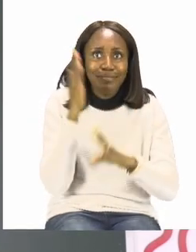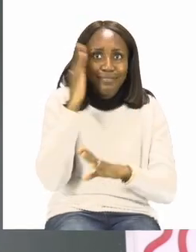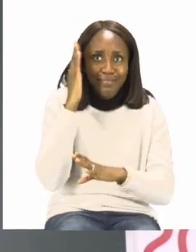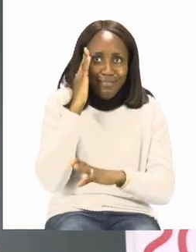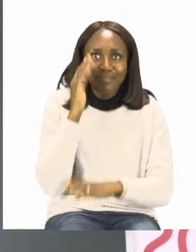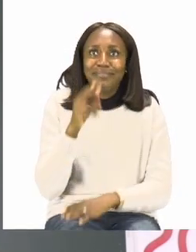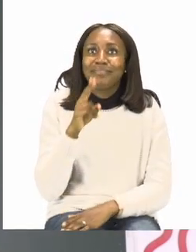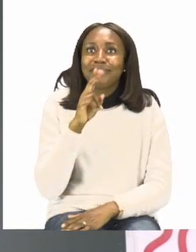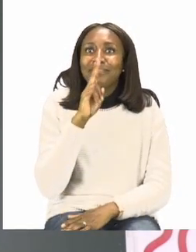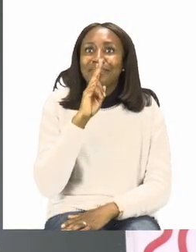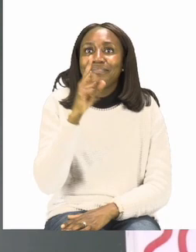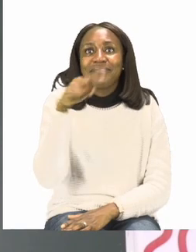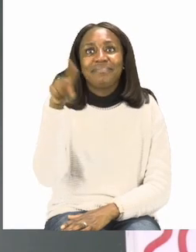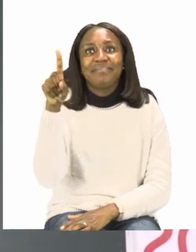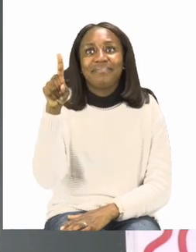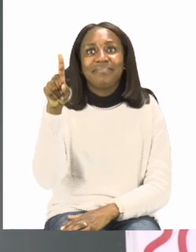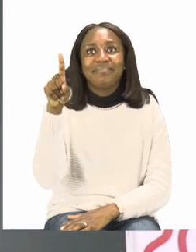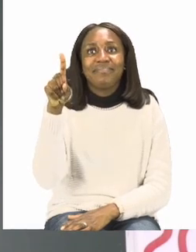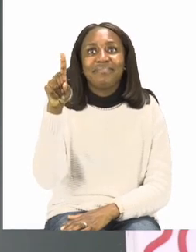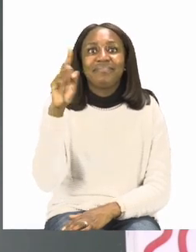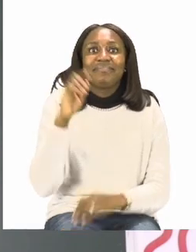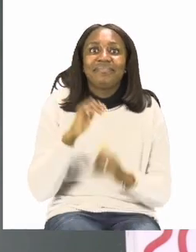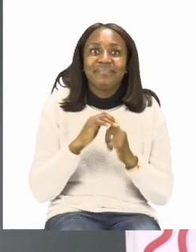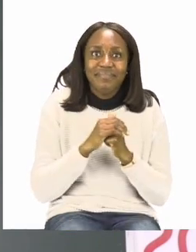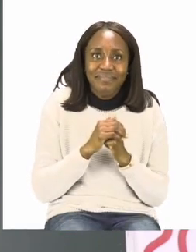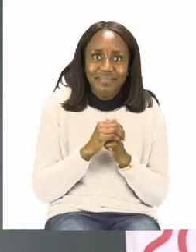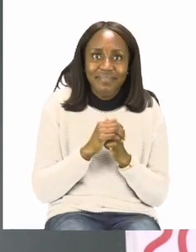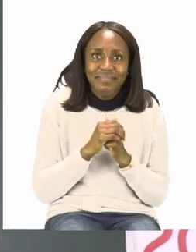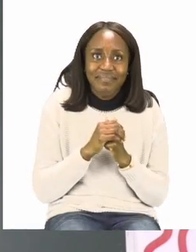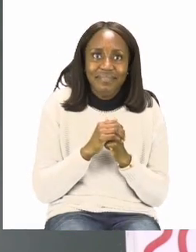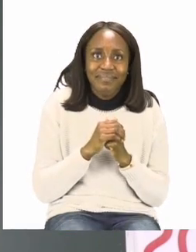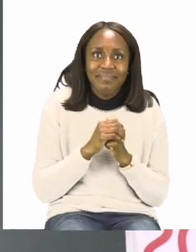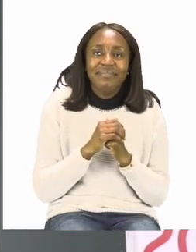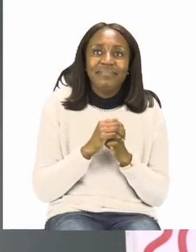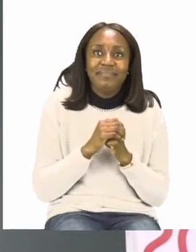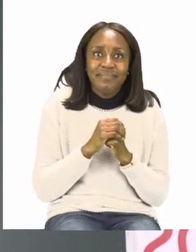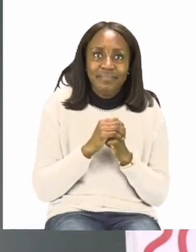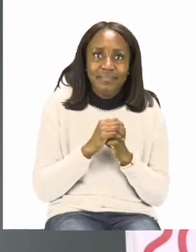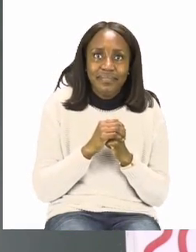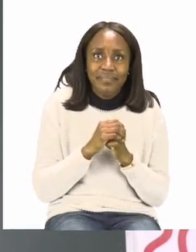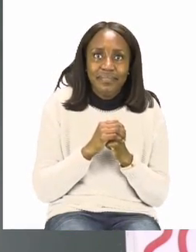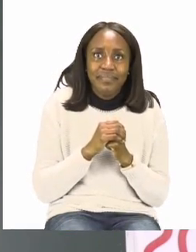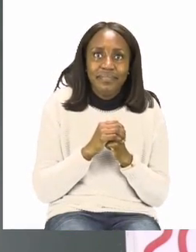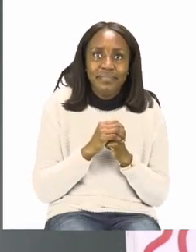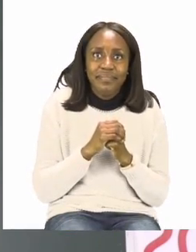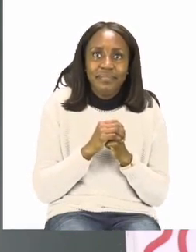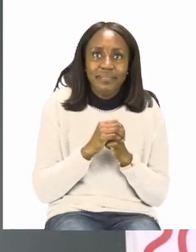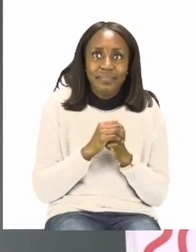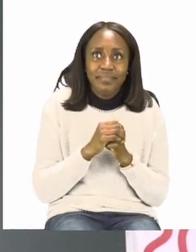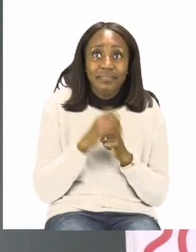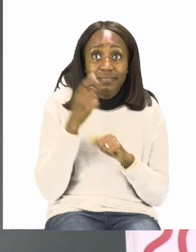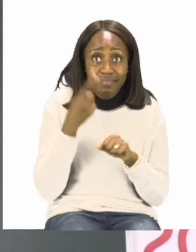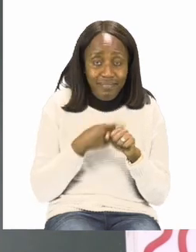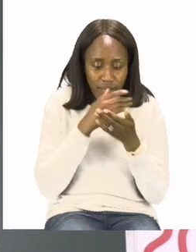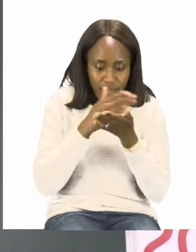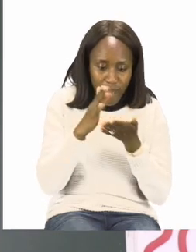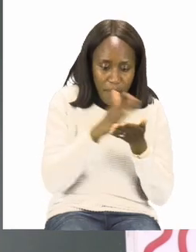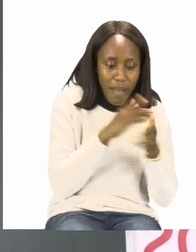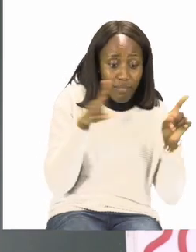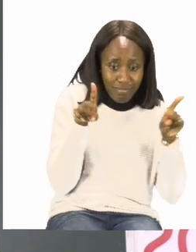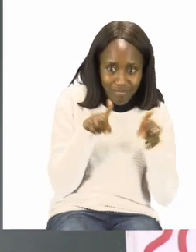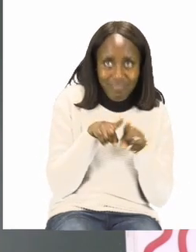missing after the equal sign, all you have to do is draw your 2 bundles and share the biggest number